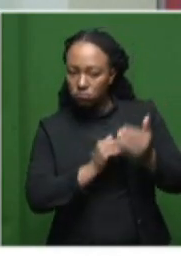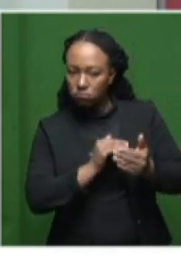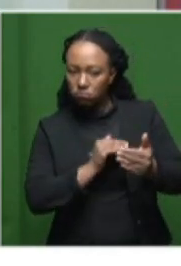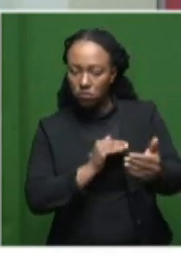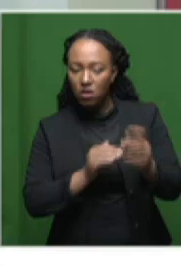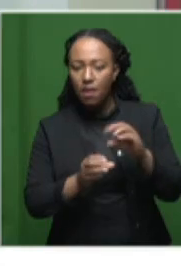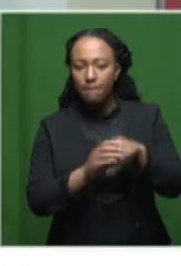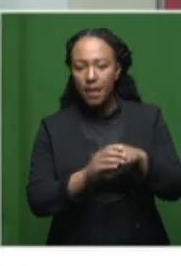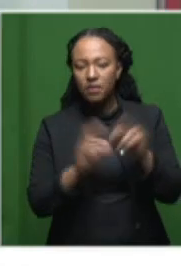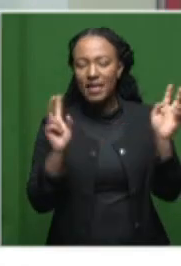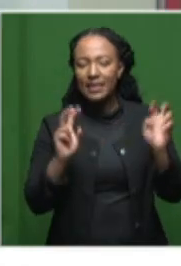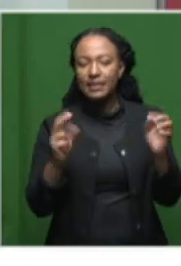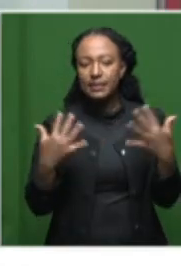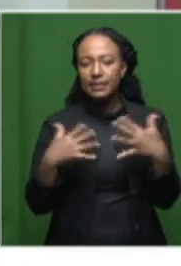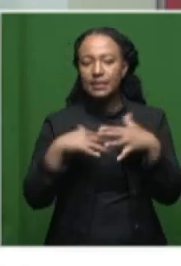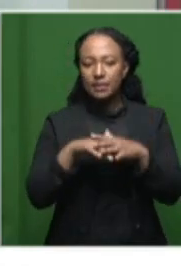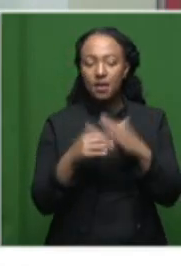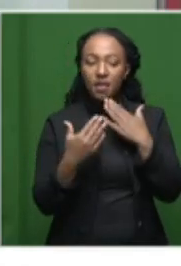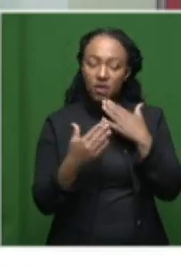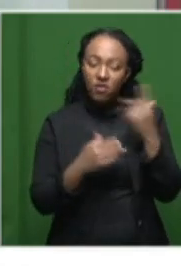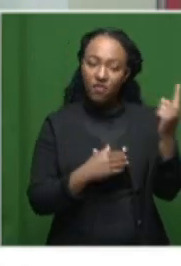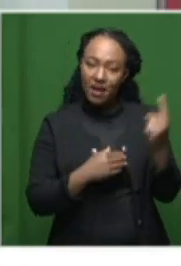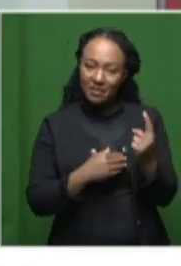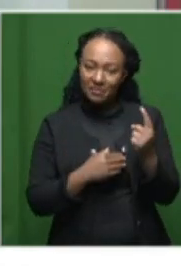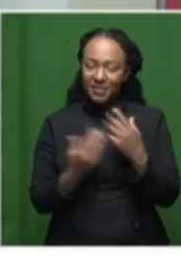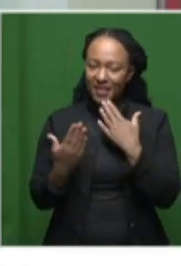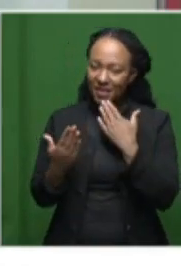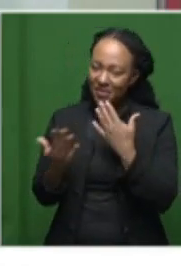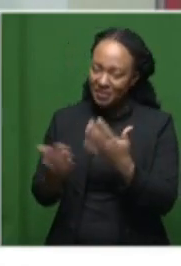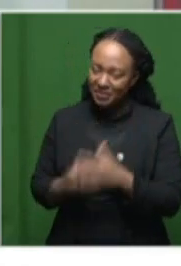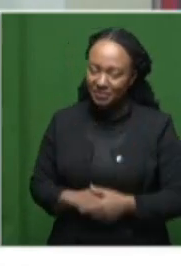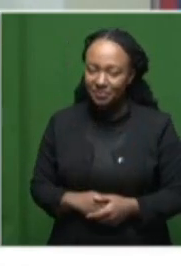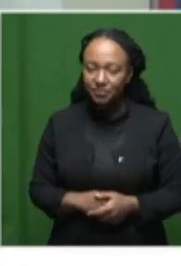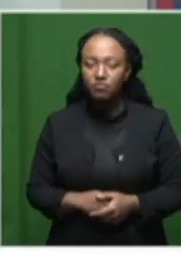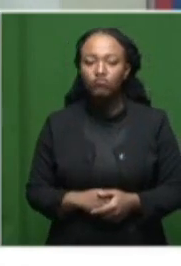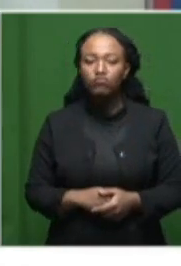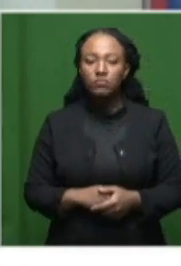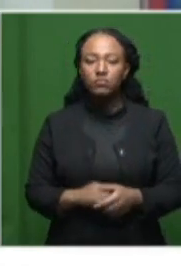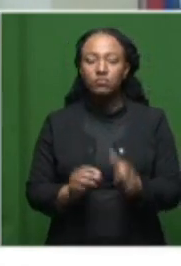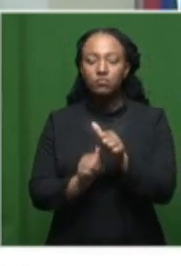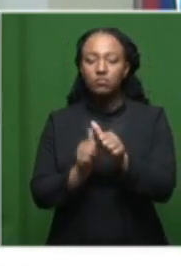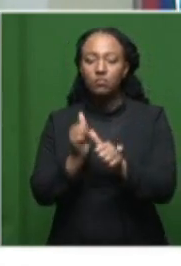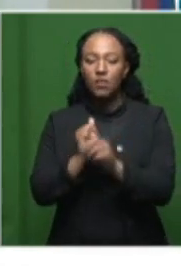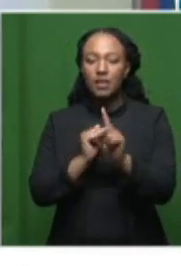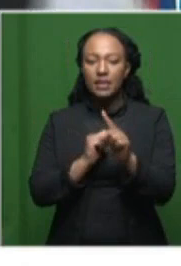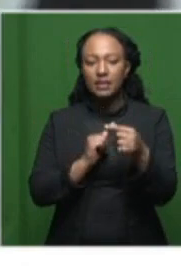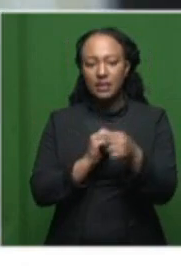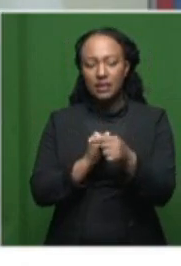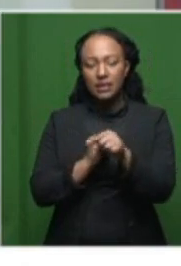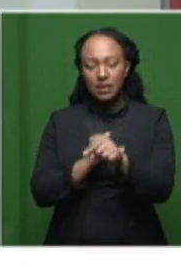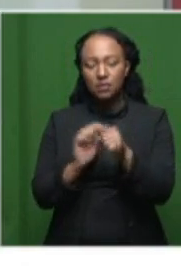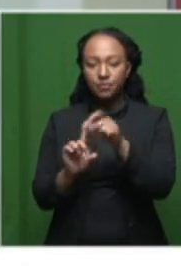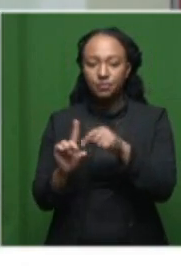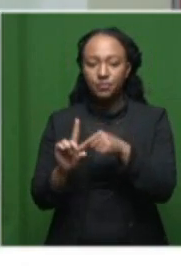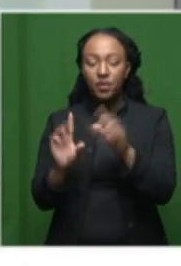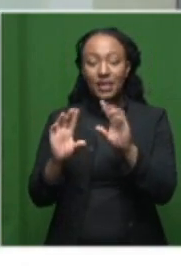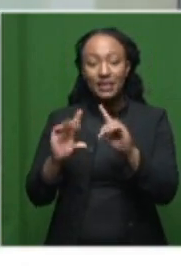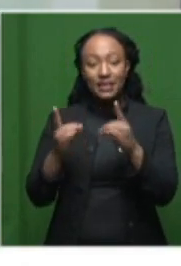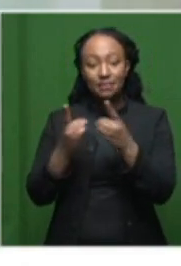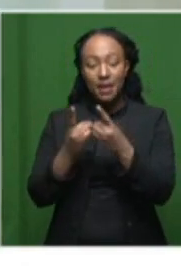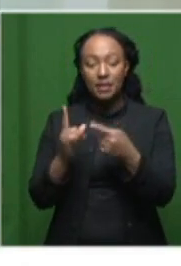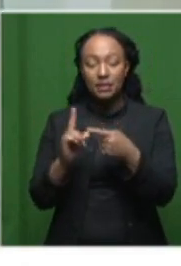of our energy mix in South Africa. But thanks for stopping by. Thank you very much. Deputy Director General in the Department